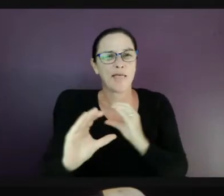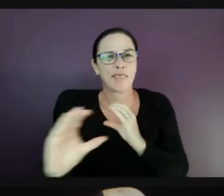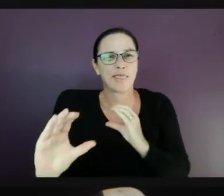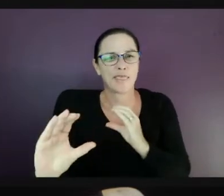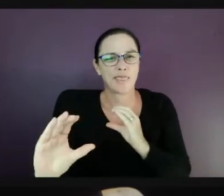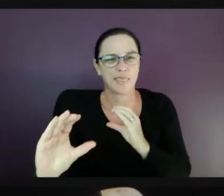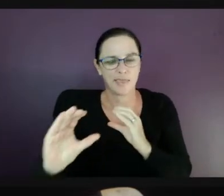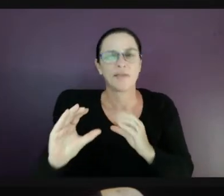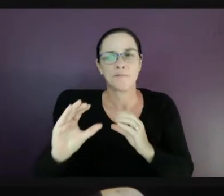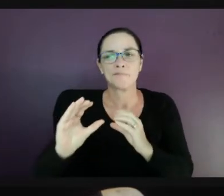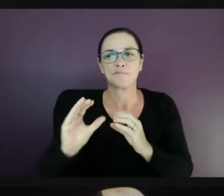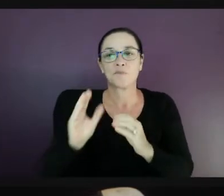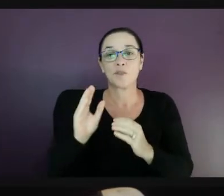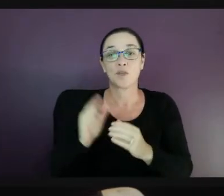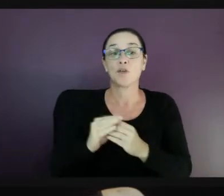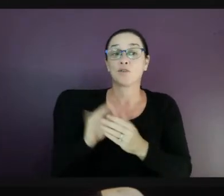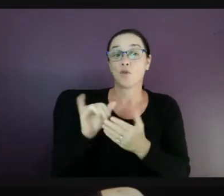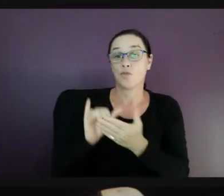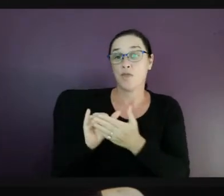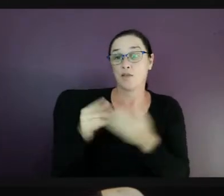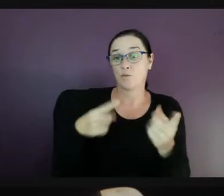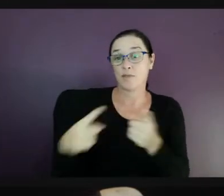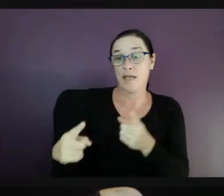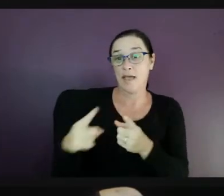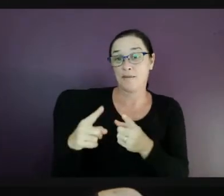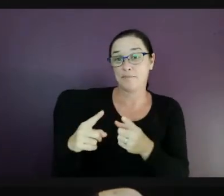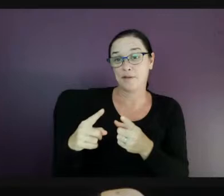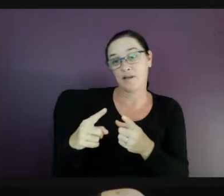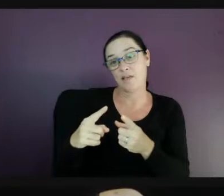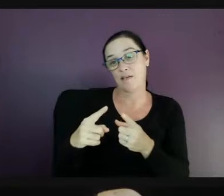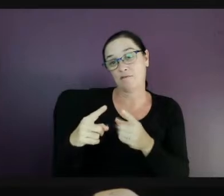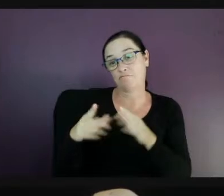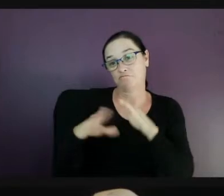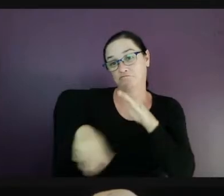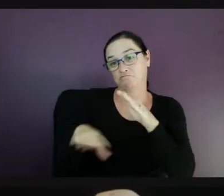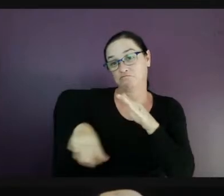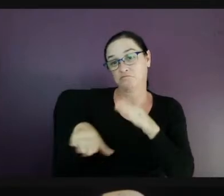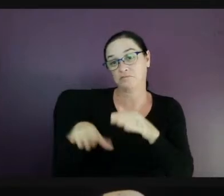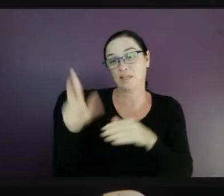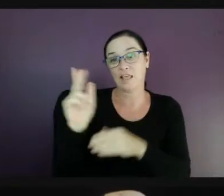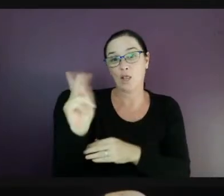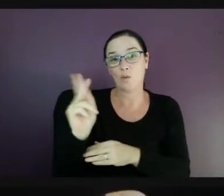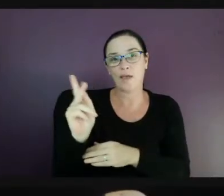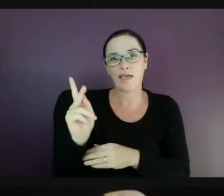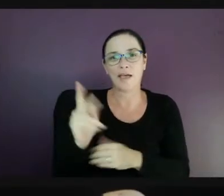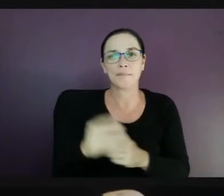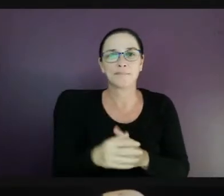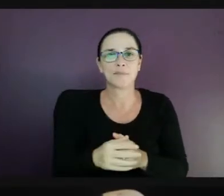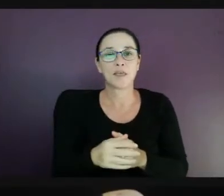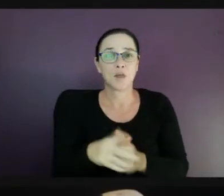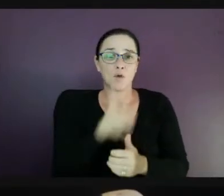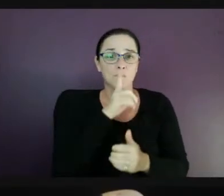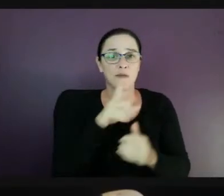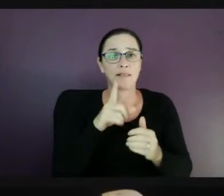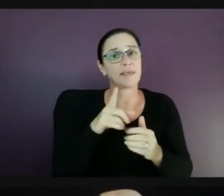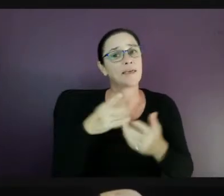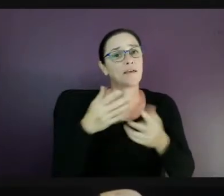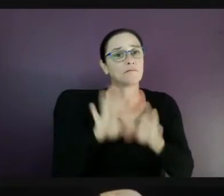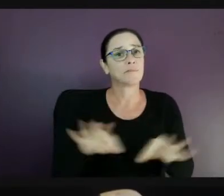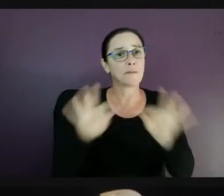So that's all thought to be the background of Kilauea, and within that you see these other little trends. But really the important pattern here is this